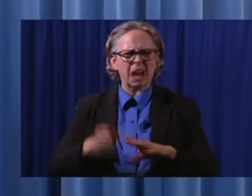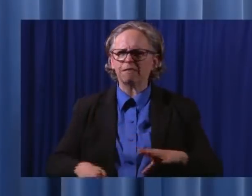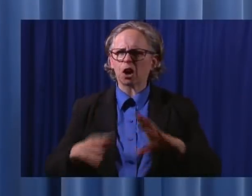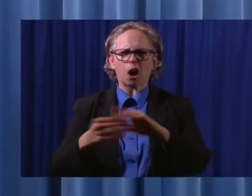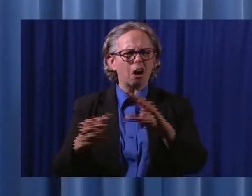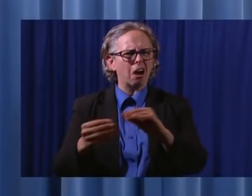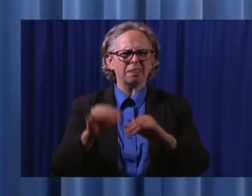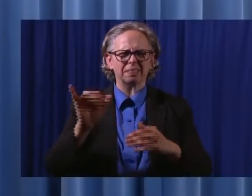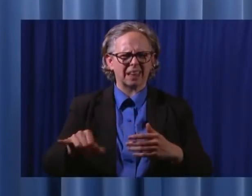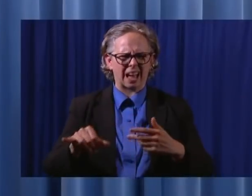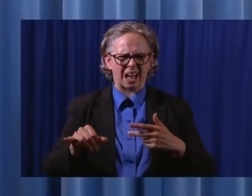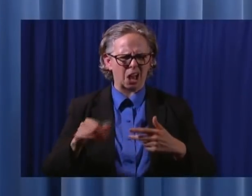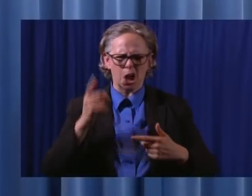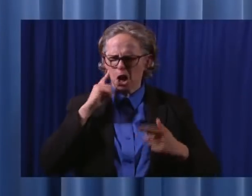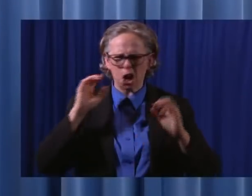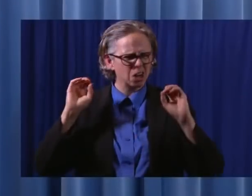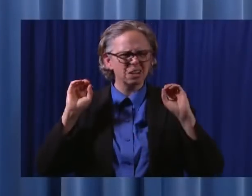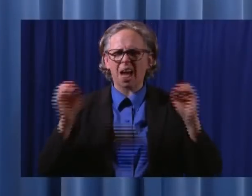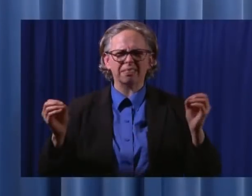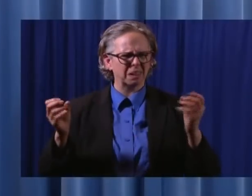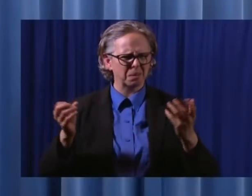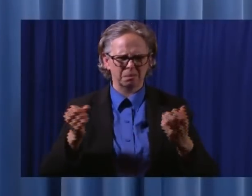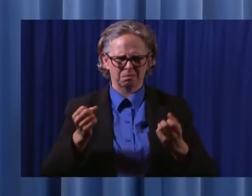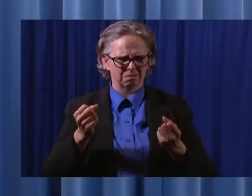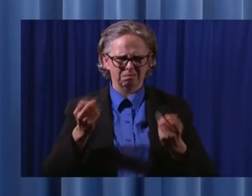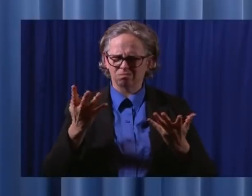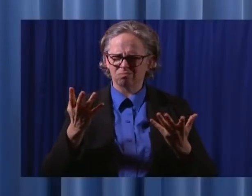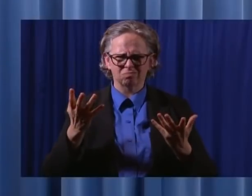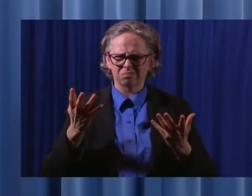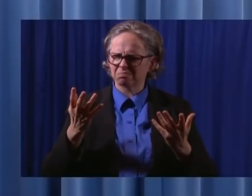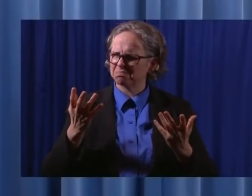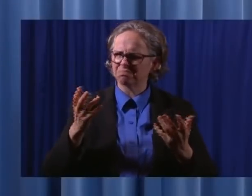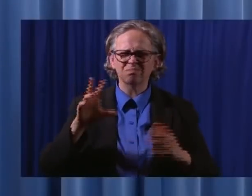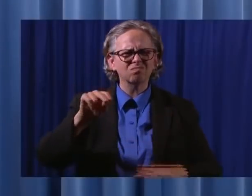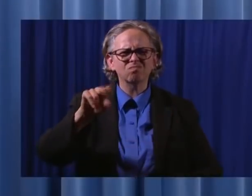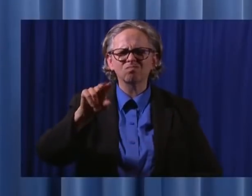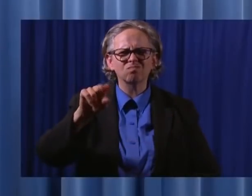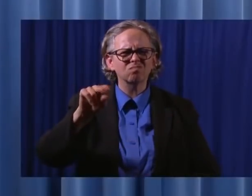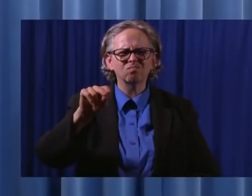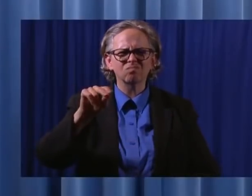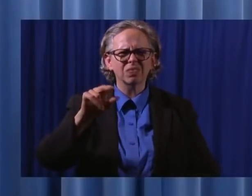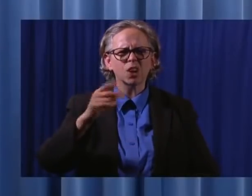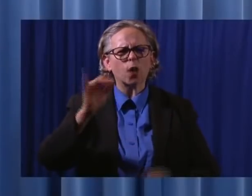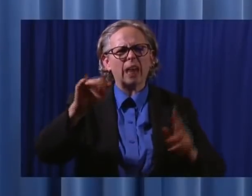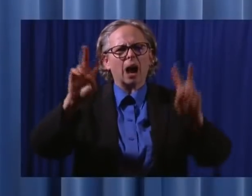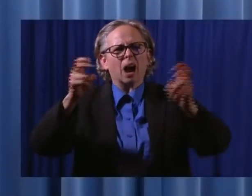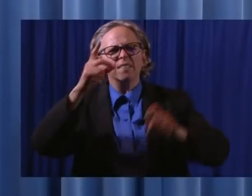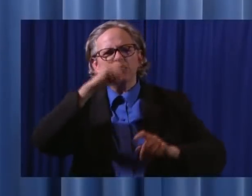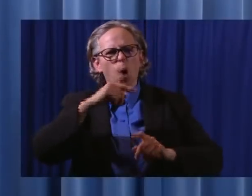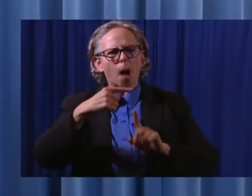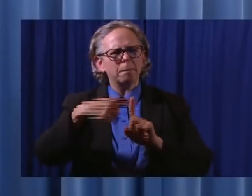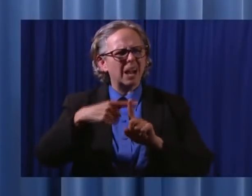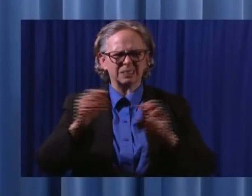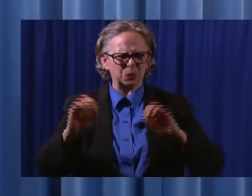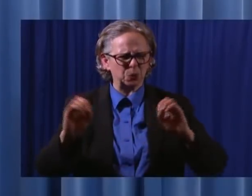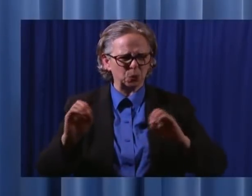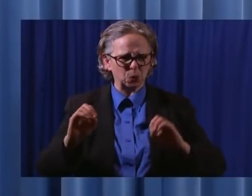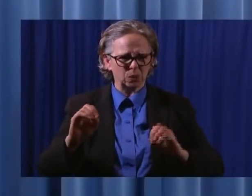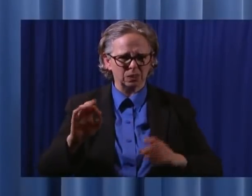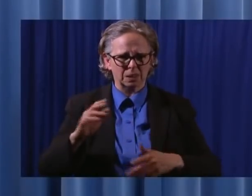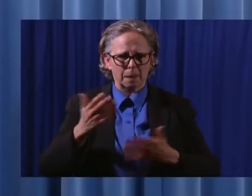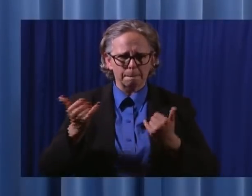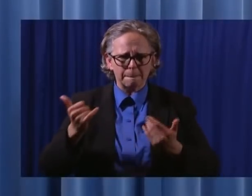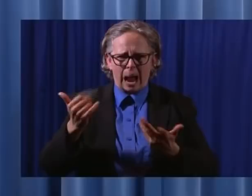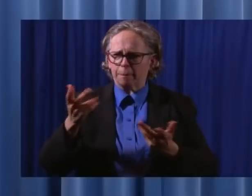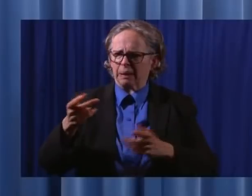false positive numbers coming up. Again, the medical experts would be the ones to ask that, and not me, but no one is telling